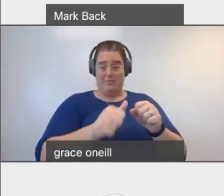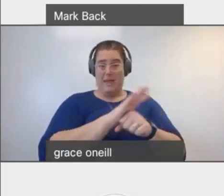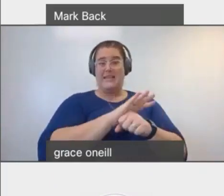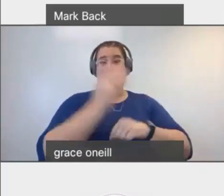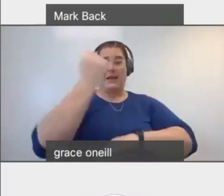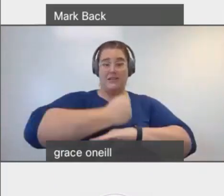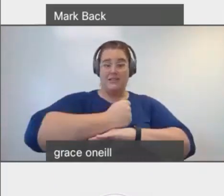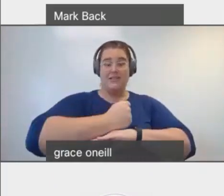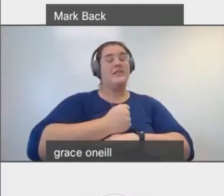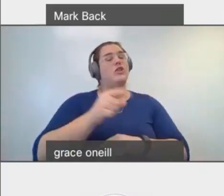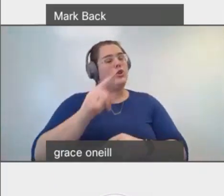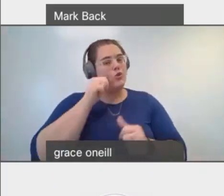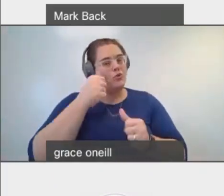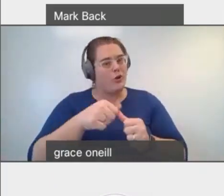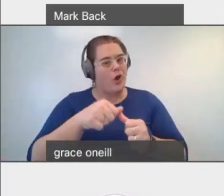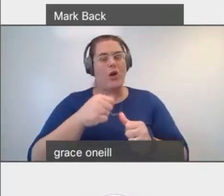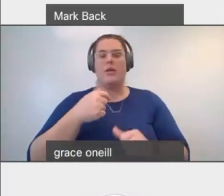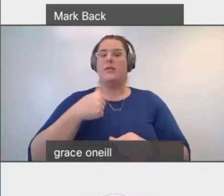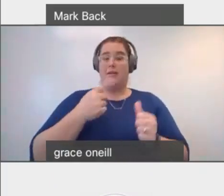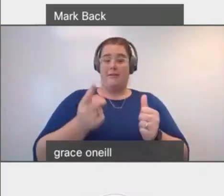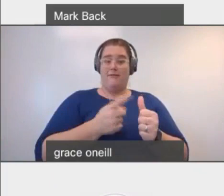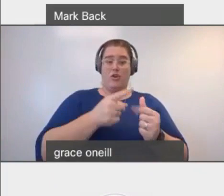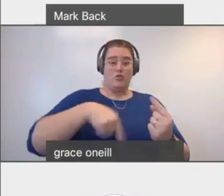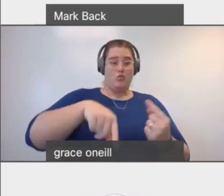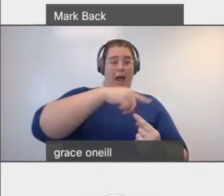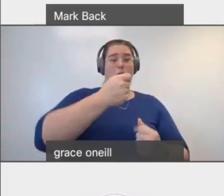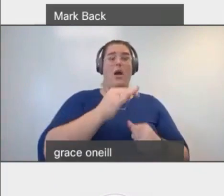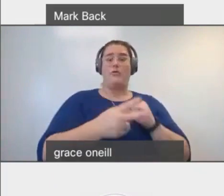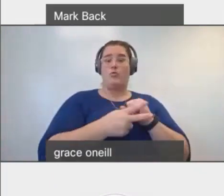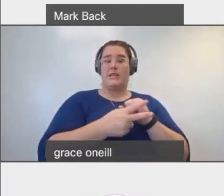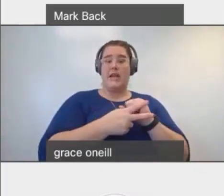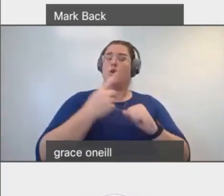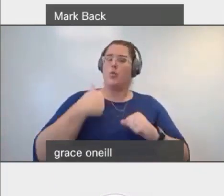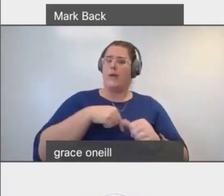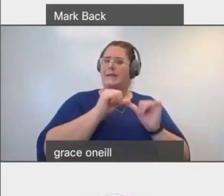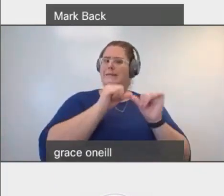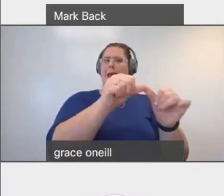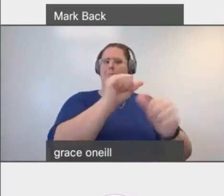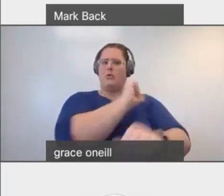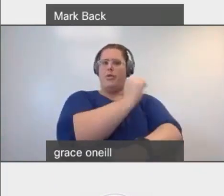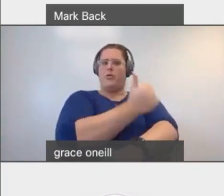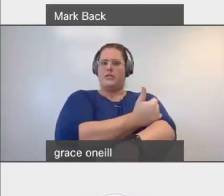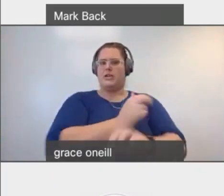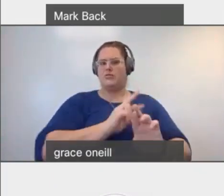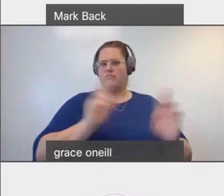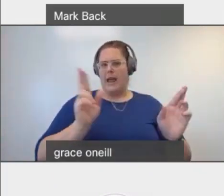the onset of the first round of retainers. So our teams are familiar with the process.